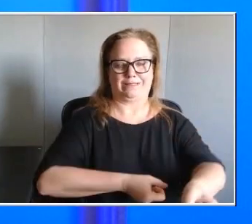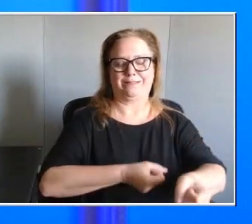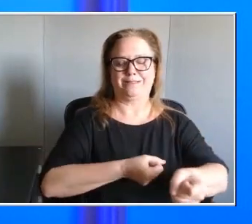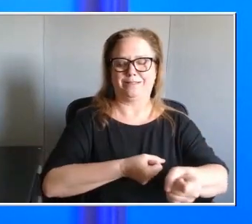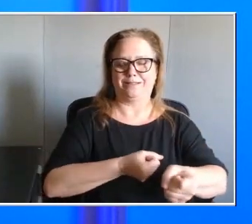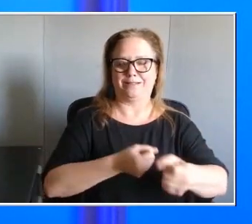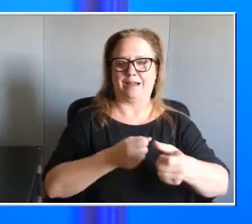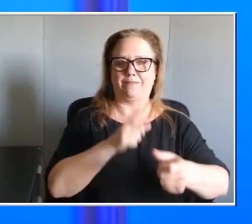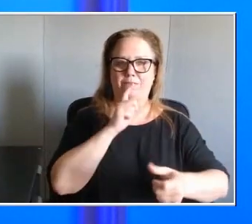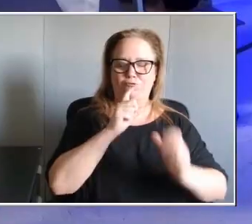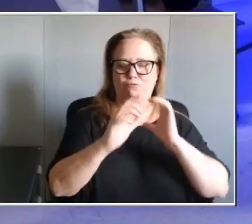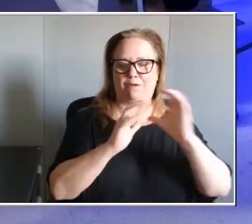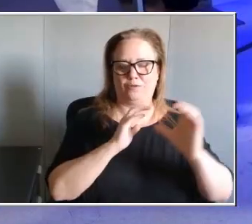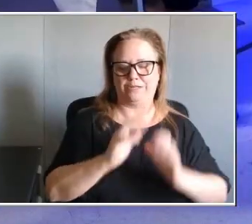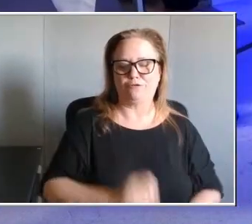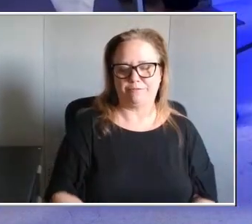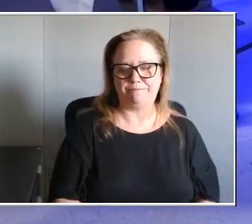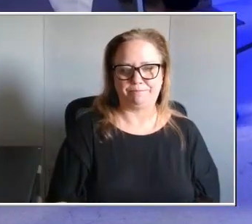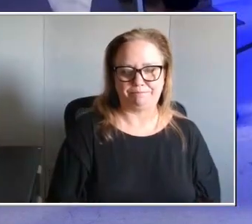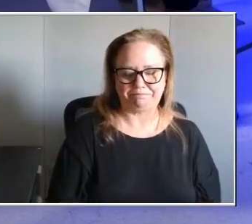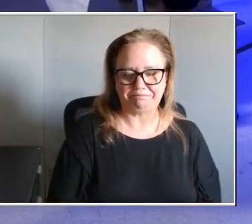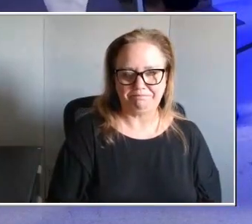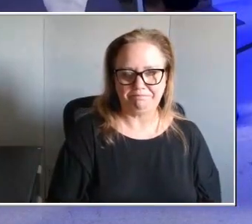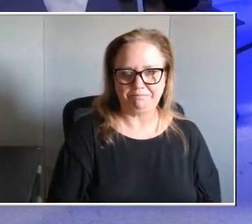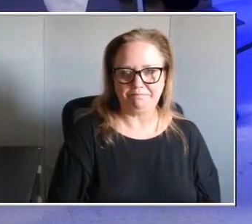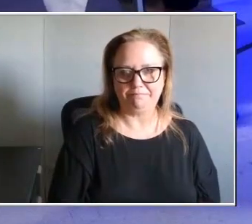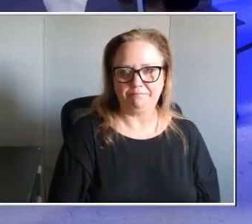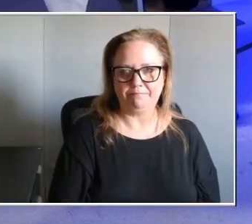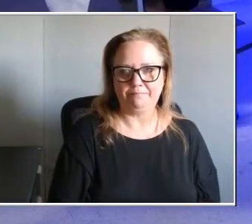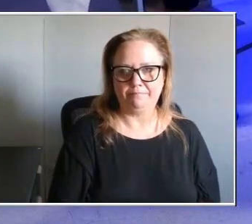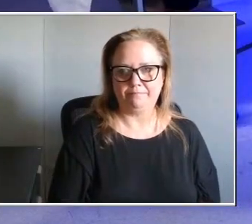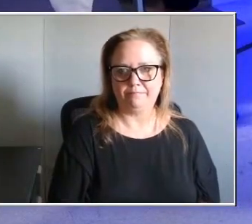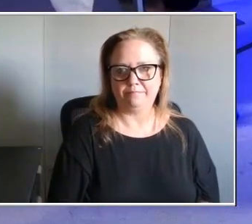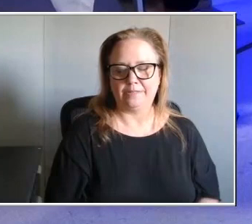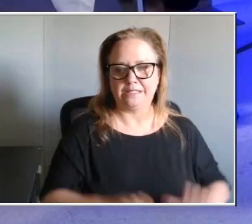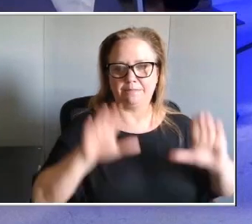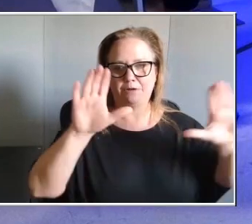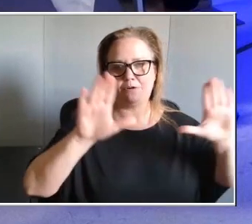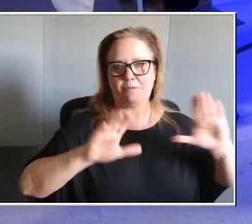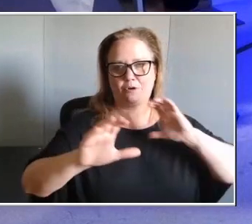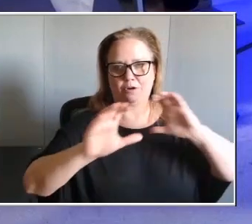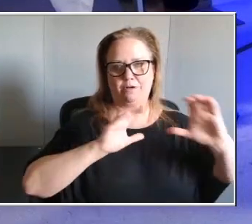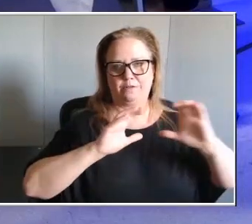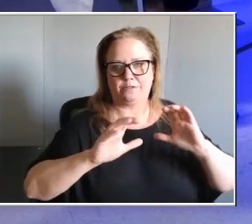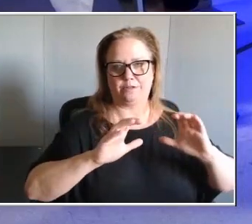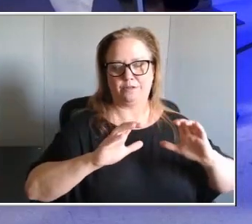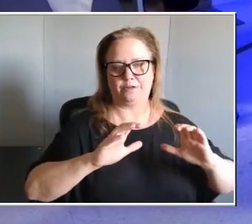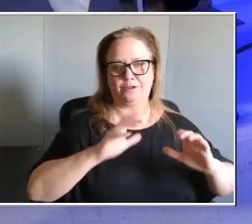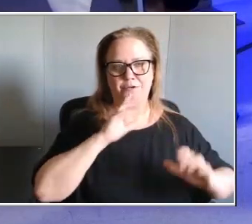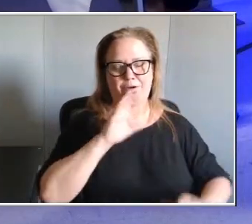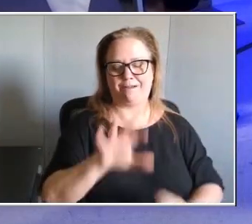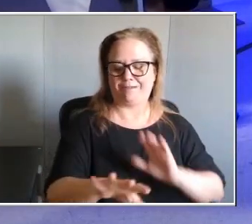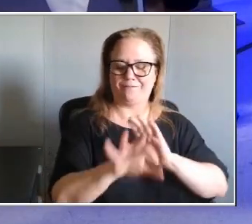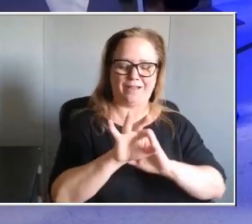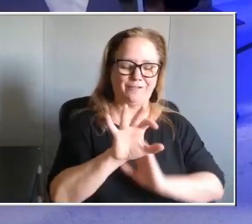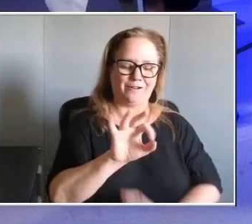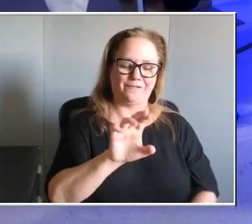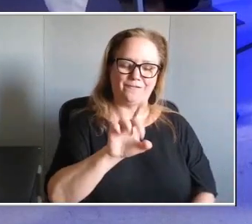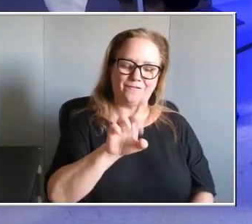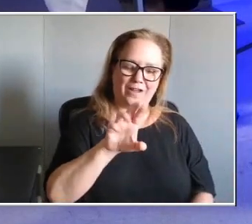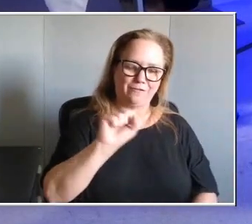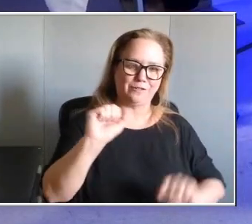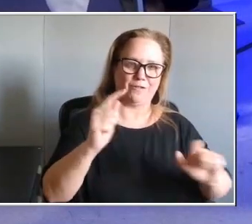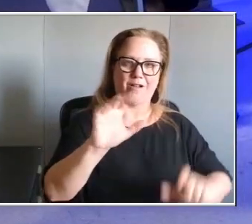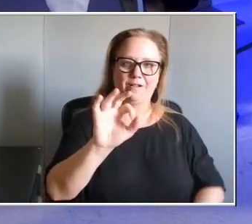true conversations. All right, this has been a remarkable conversation, and you are the founder's founder. And if you